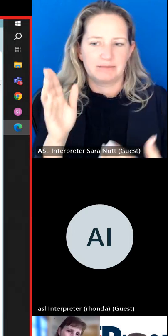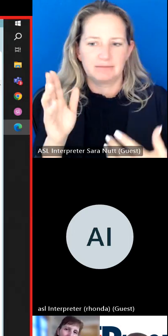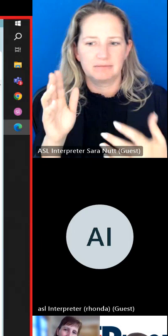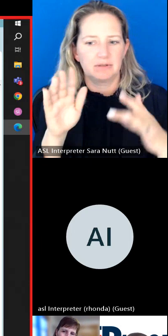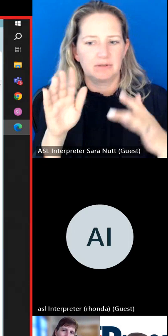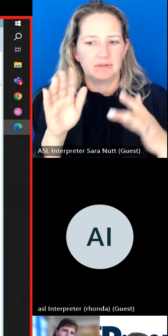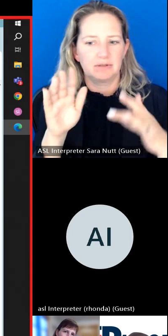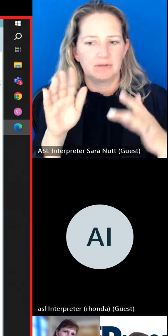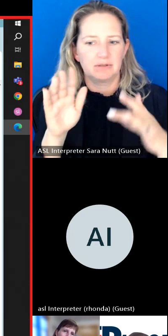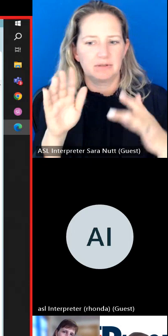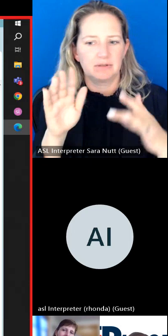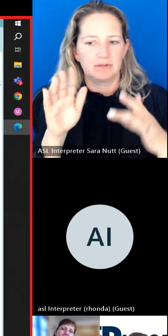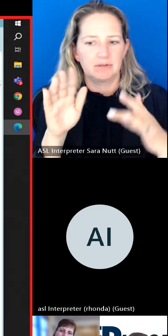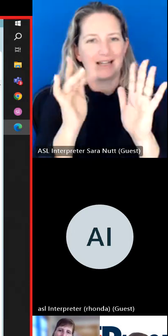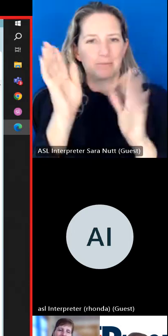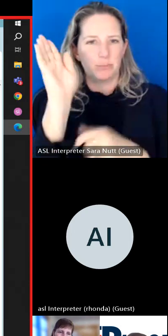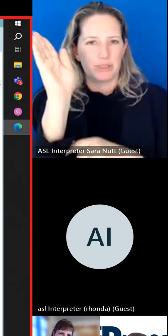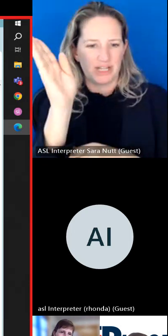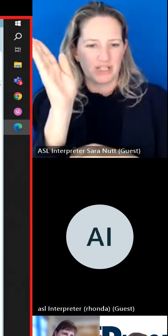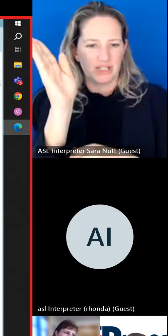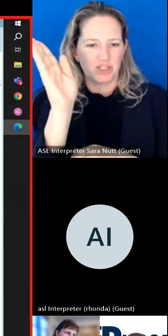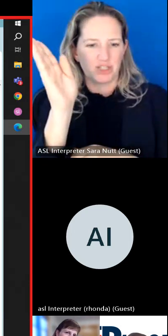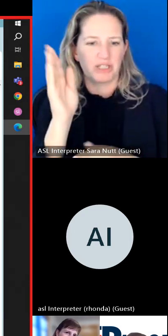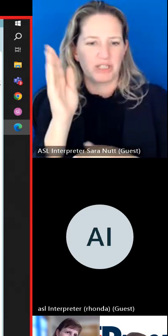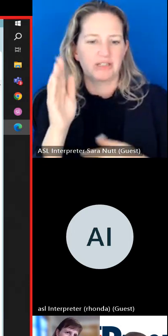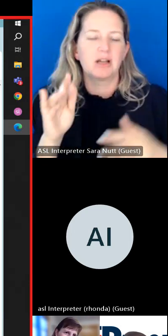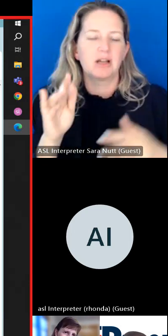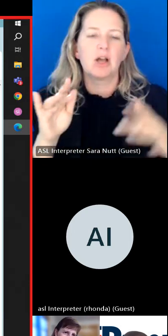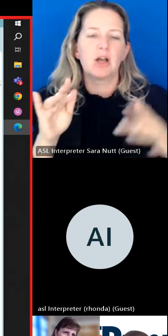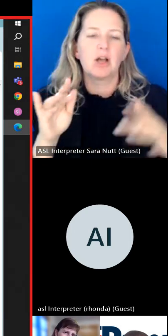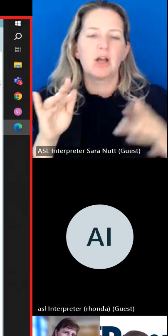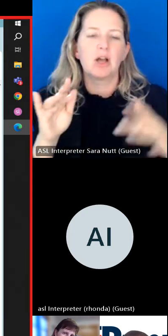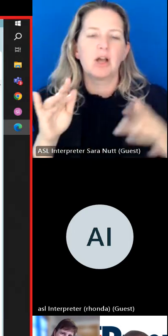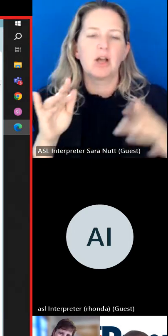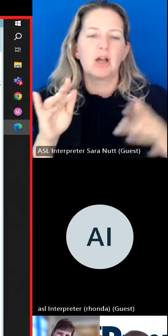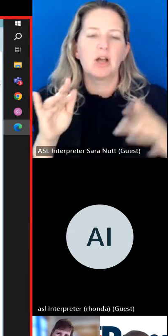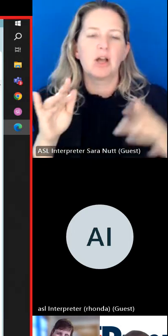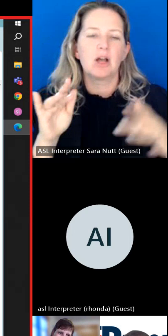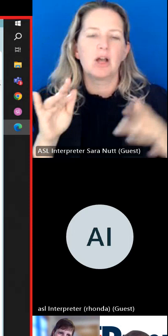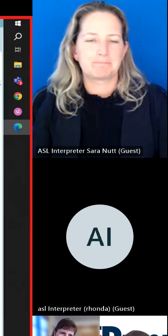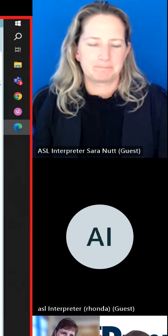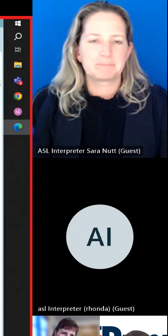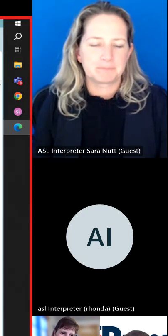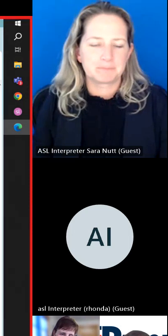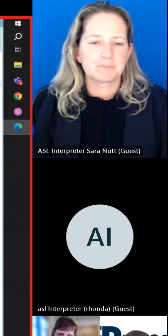You need to click presentation. Recording will be available within a few days.